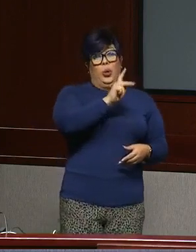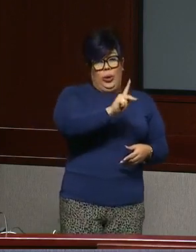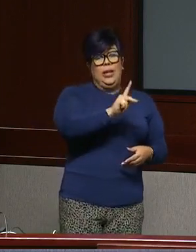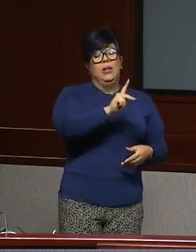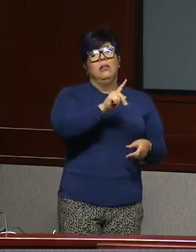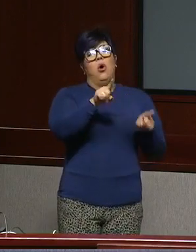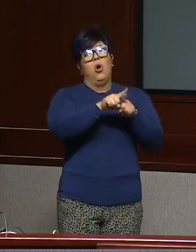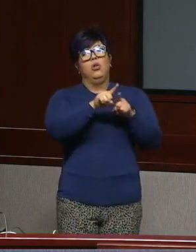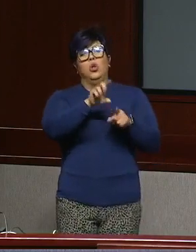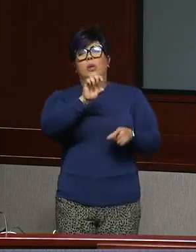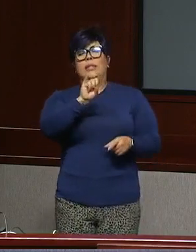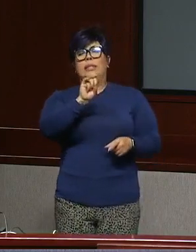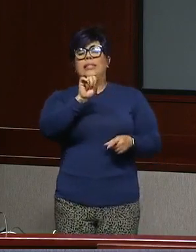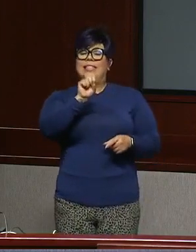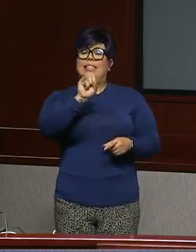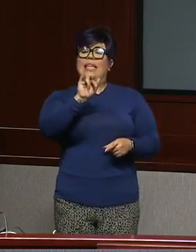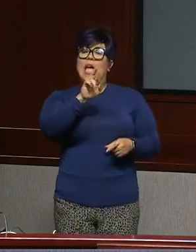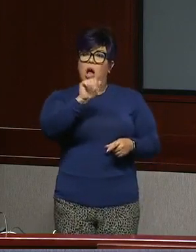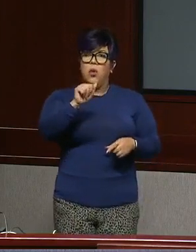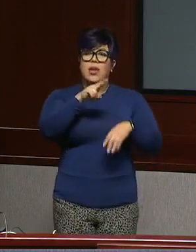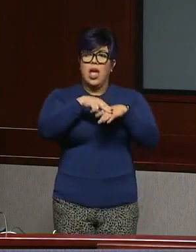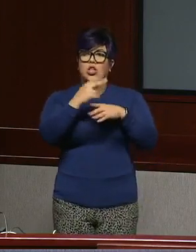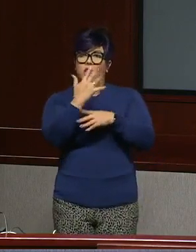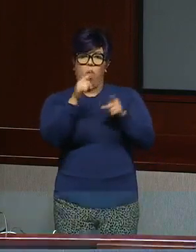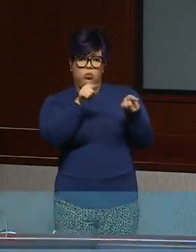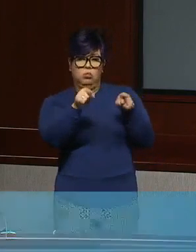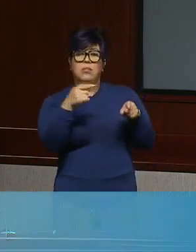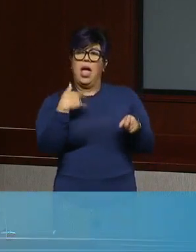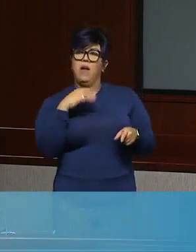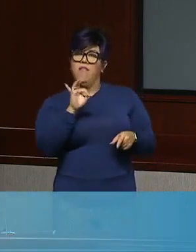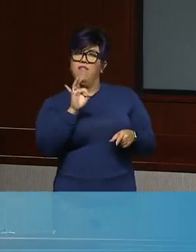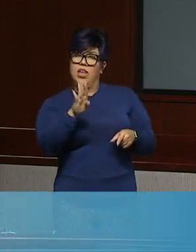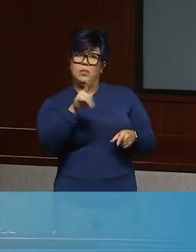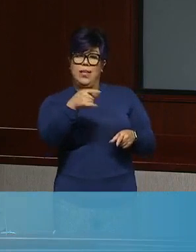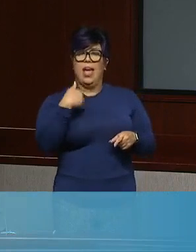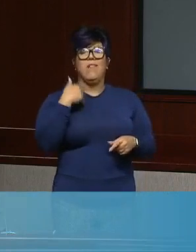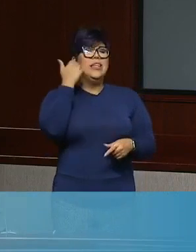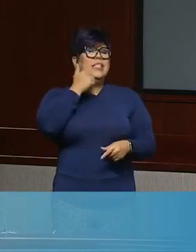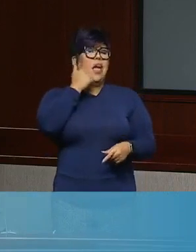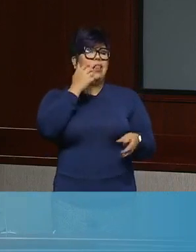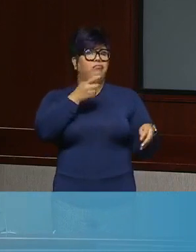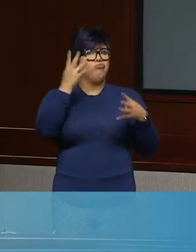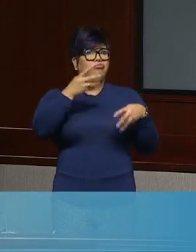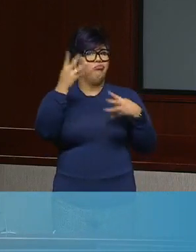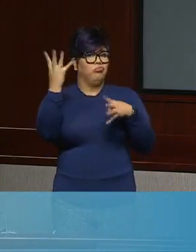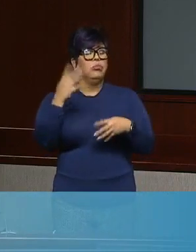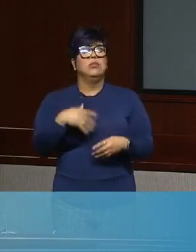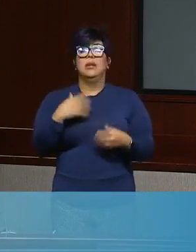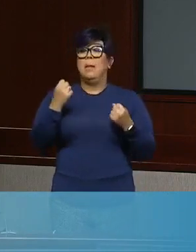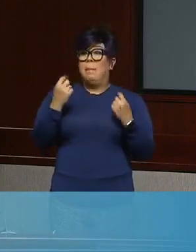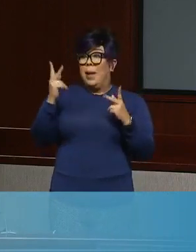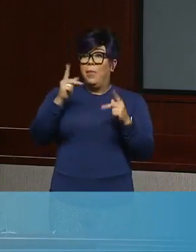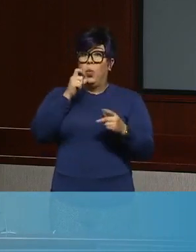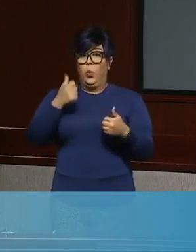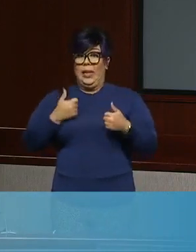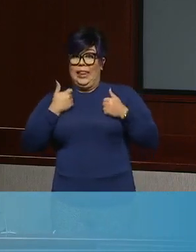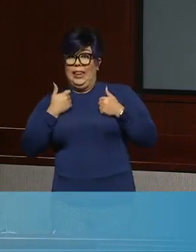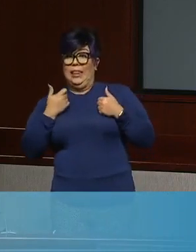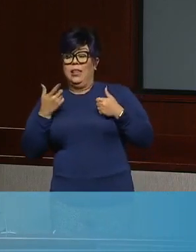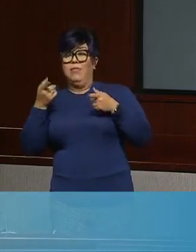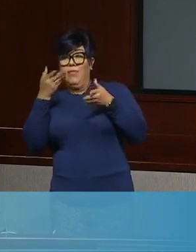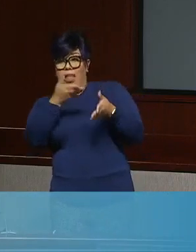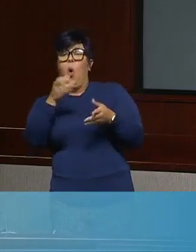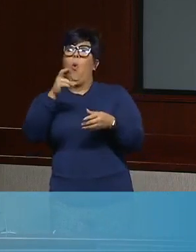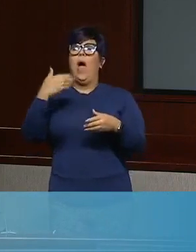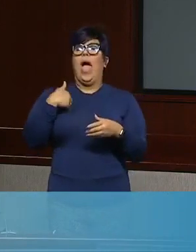the Sierra National Forest. Their Facebook page has a daily update. We have a lot of residents who have homes up there, and I would encourage you to